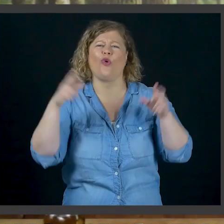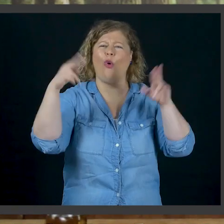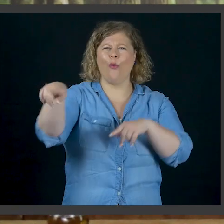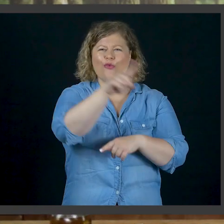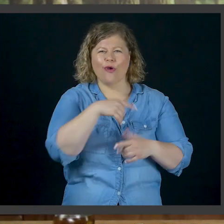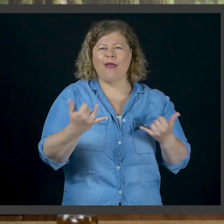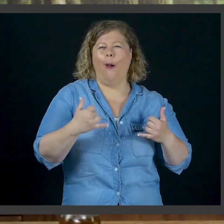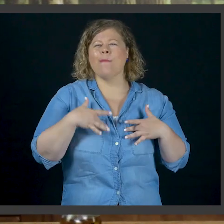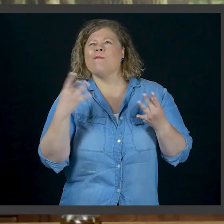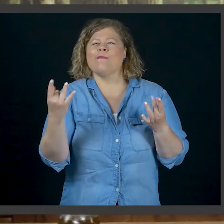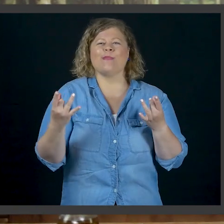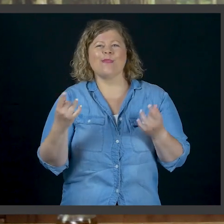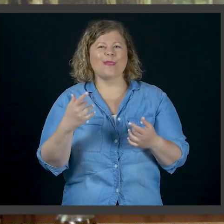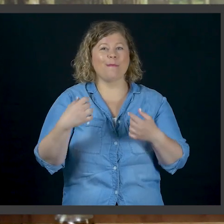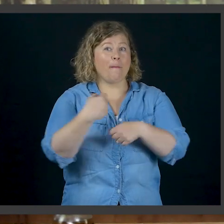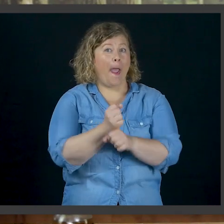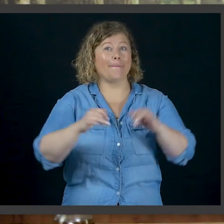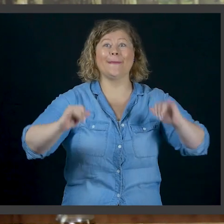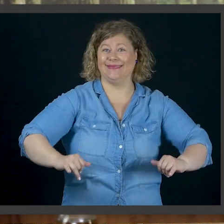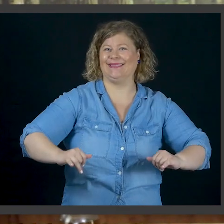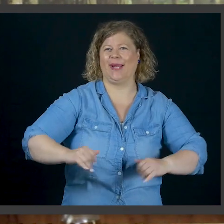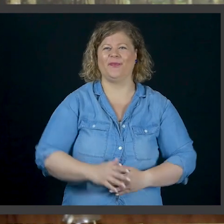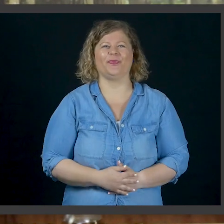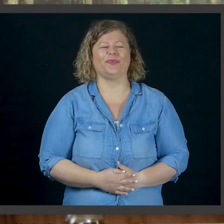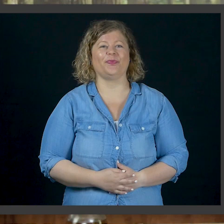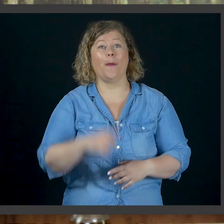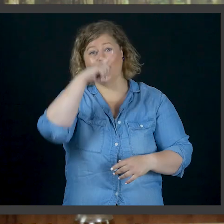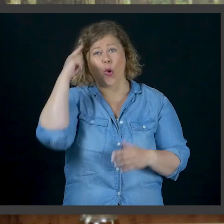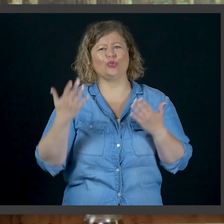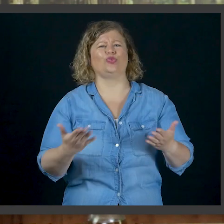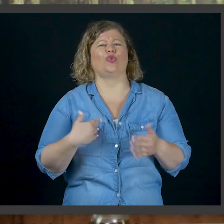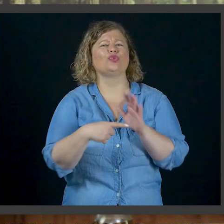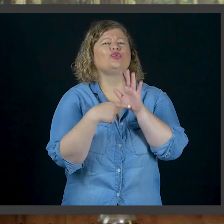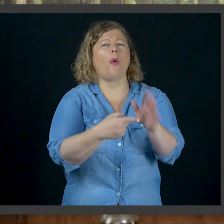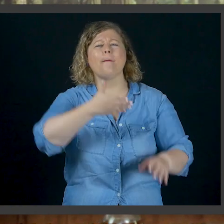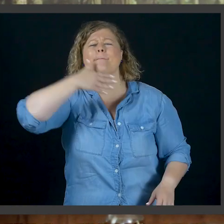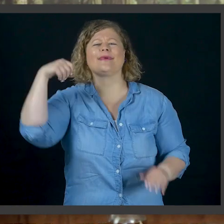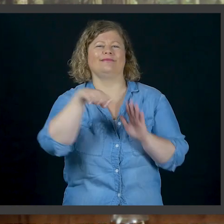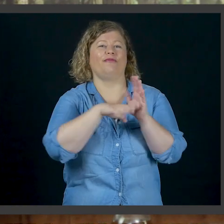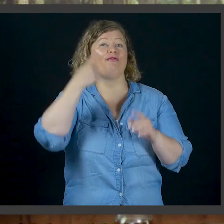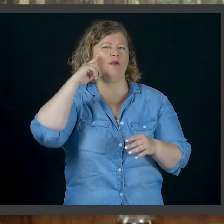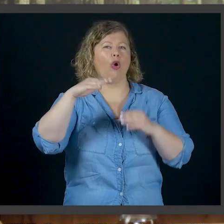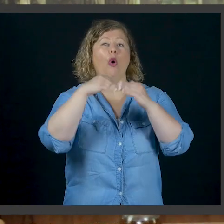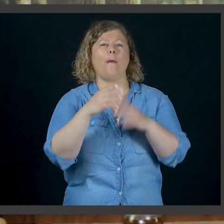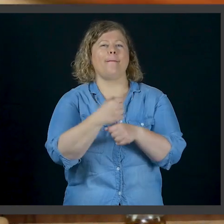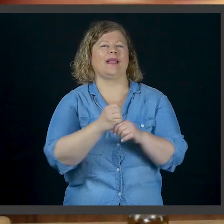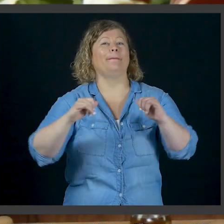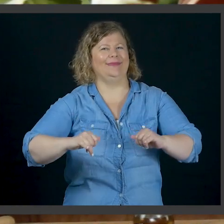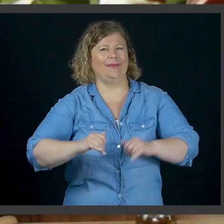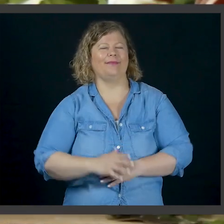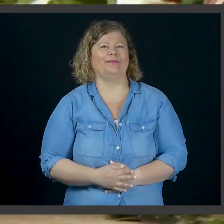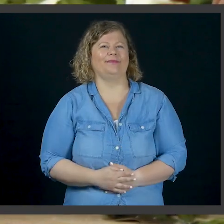well, and I hope you are in mood to make pizza, because today I will show you the best recipe